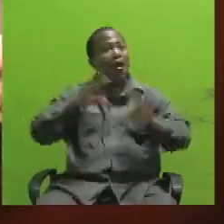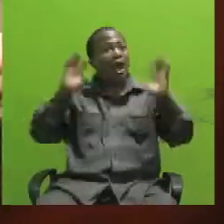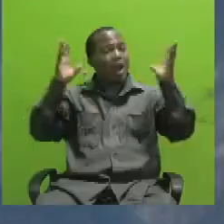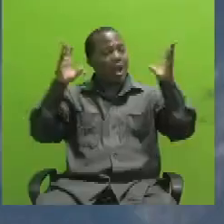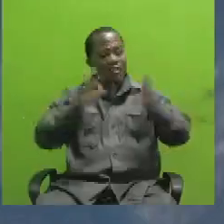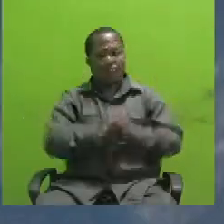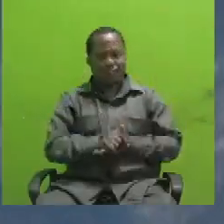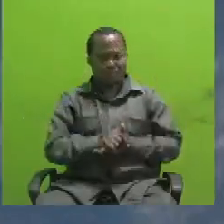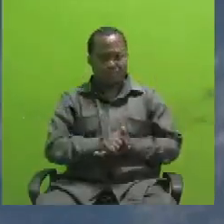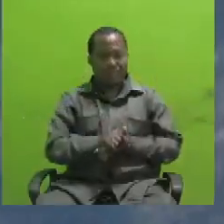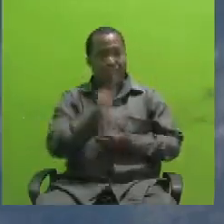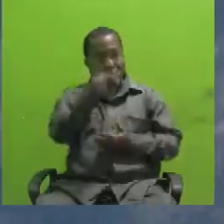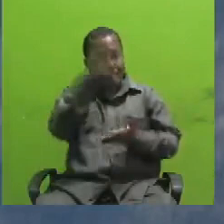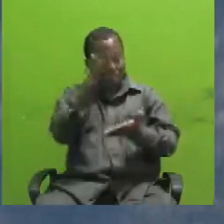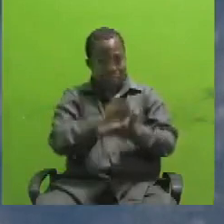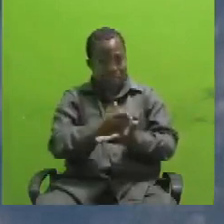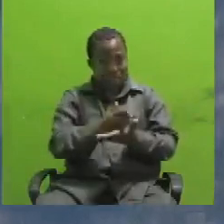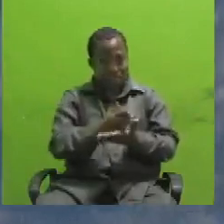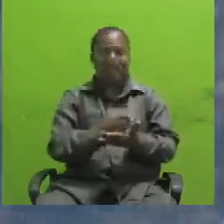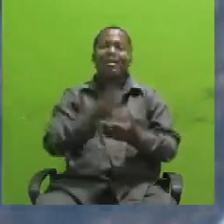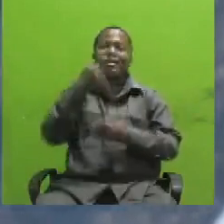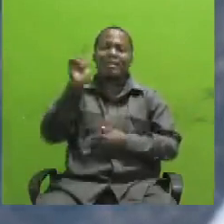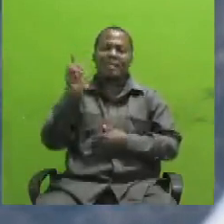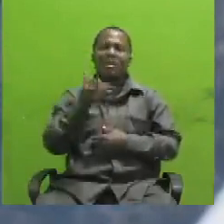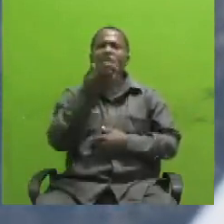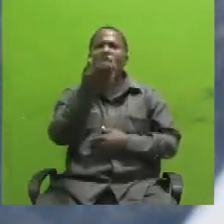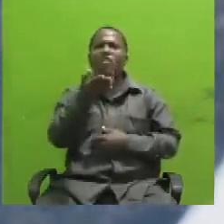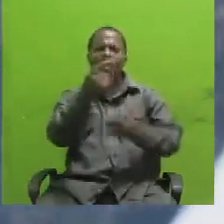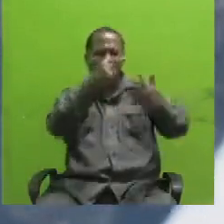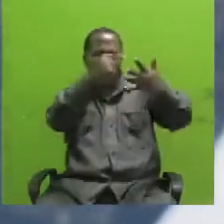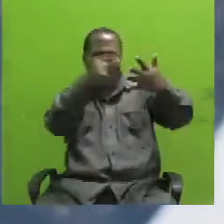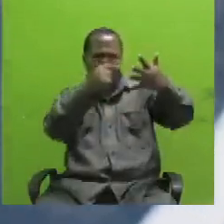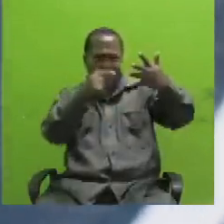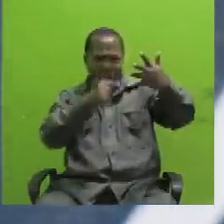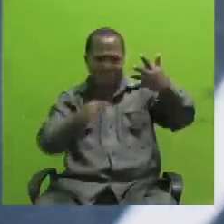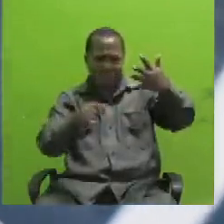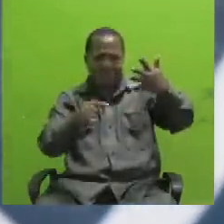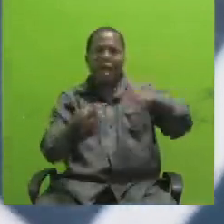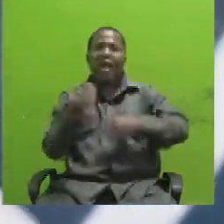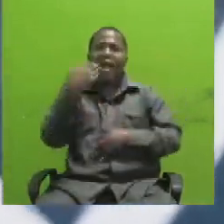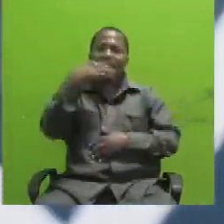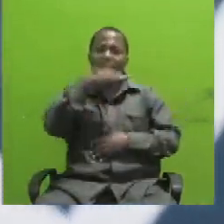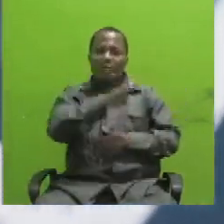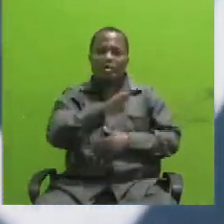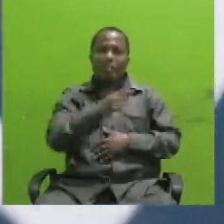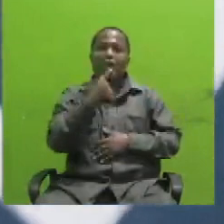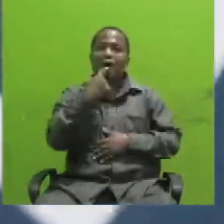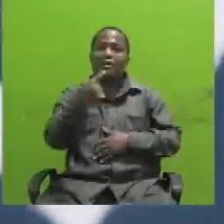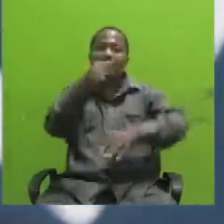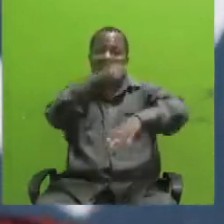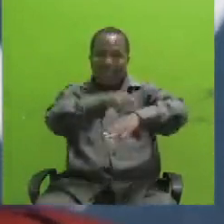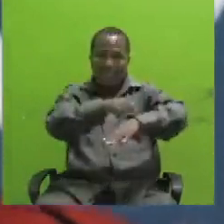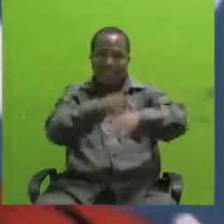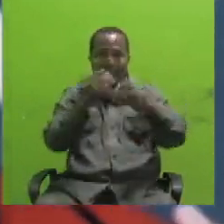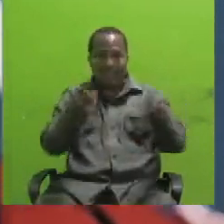it? Is it correct? Yes. Can we identify the importance of telling time? Is it